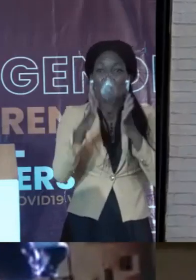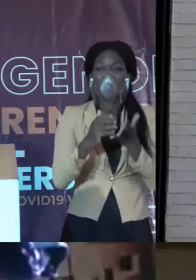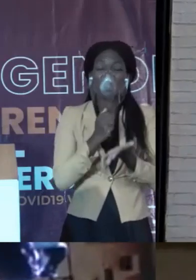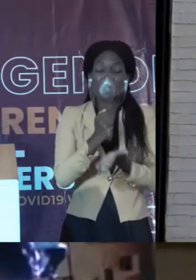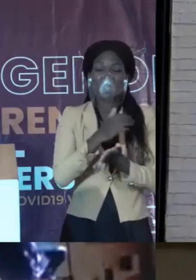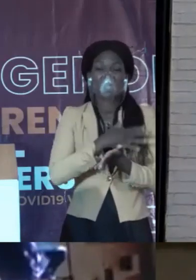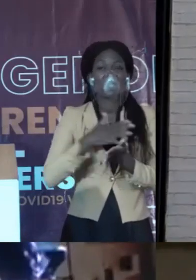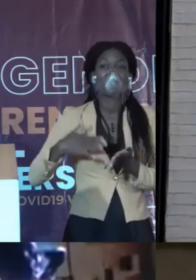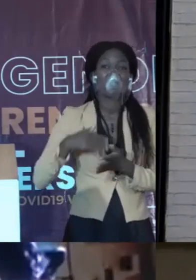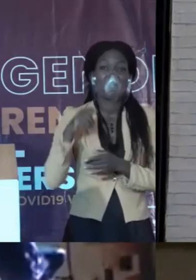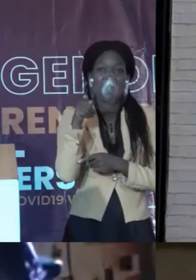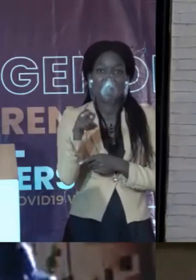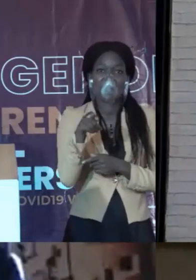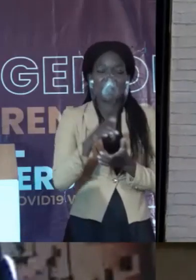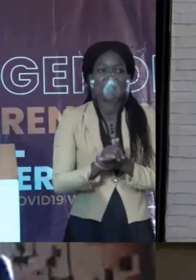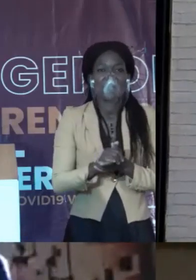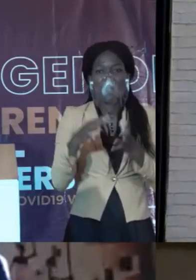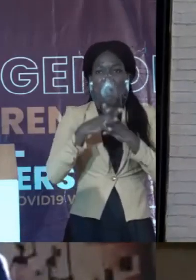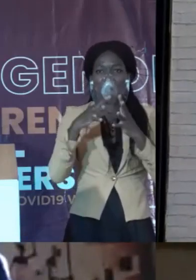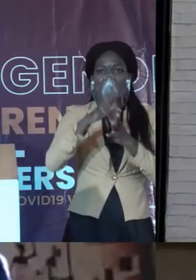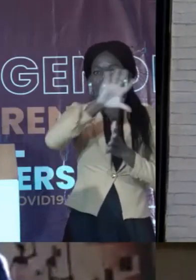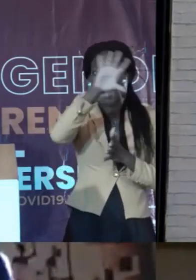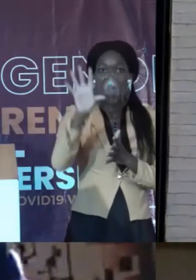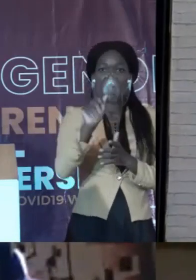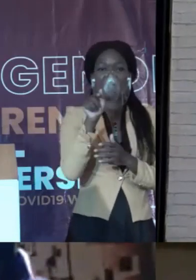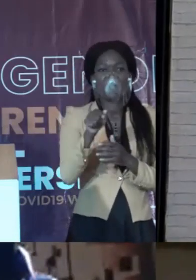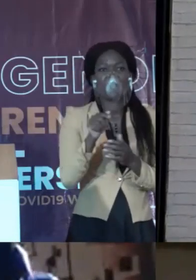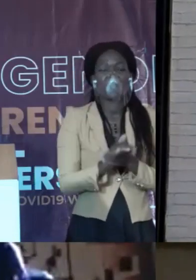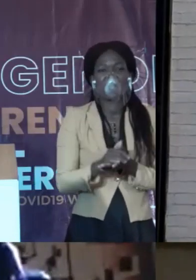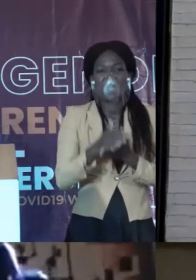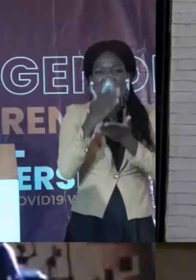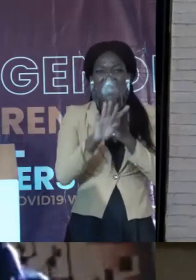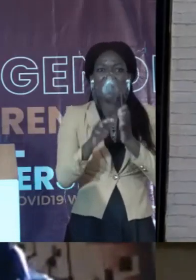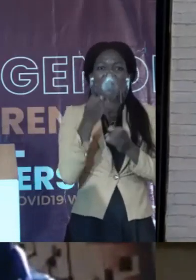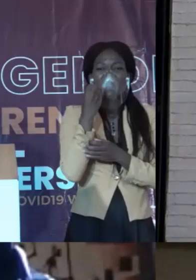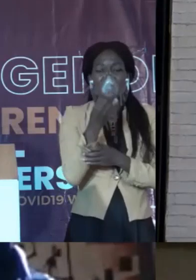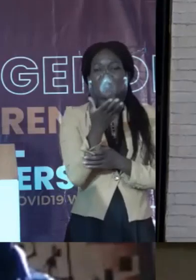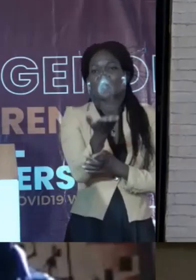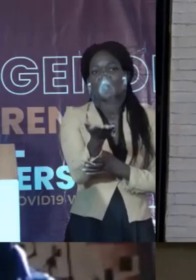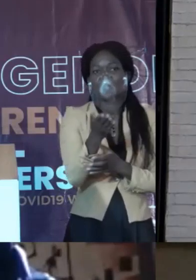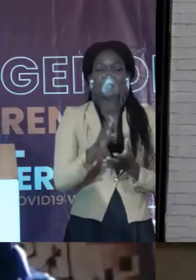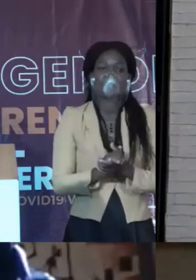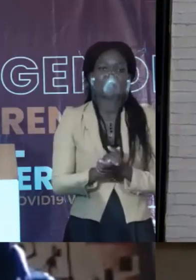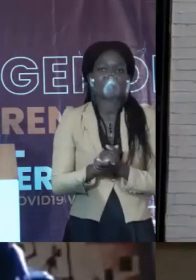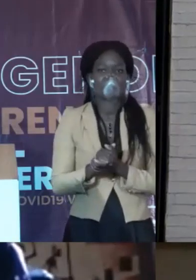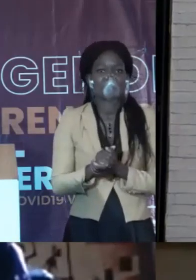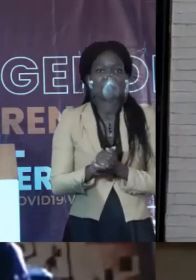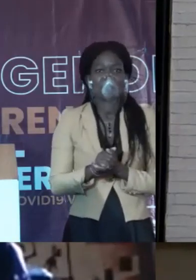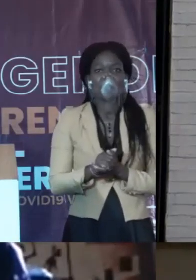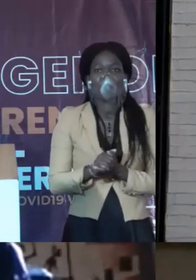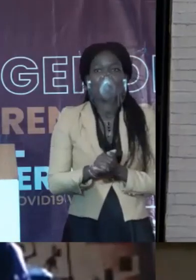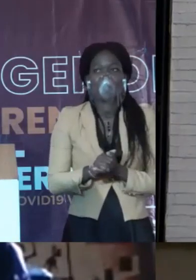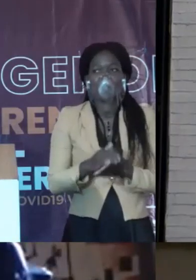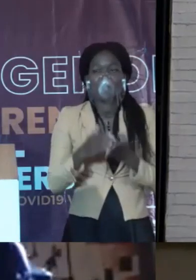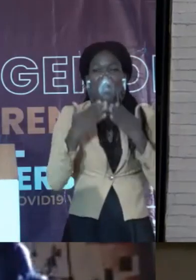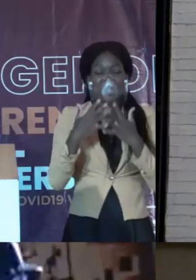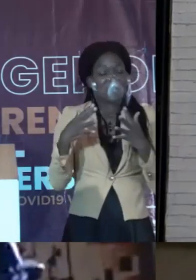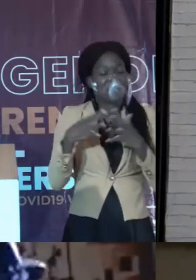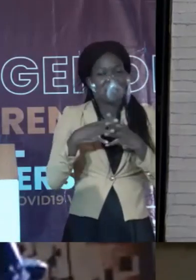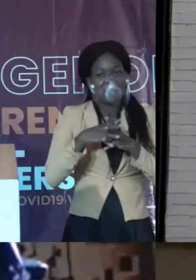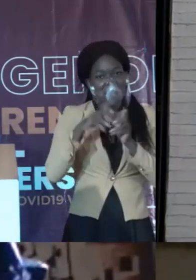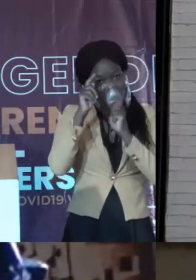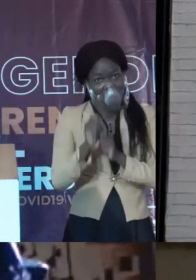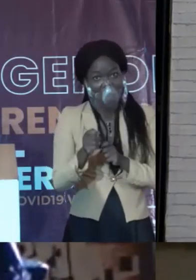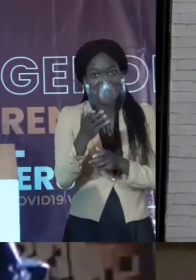women, particularly in the sub-region? So those are some of the issues there. Yeah, thank you, Honorable. I think you have talked about